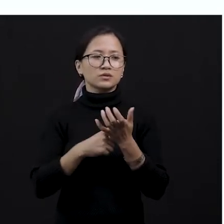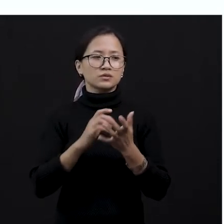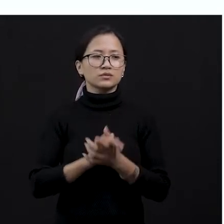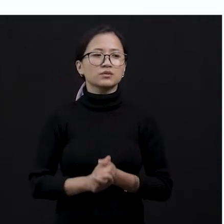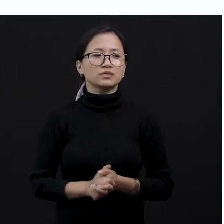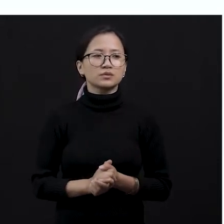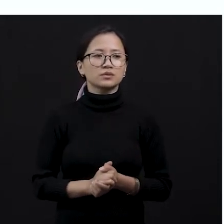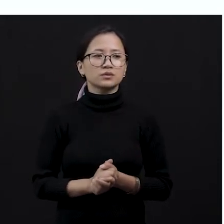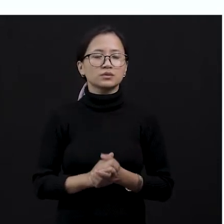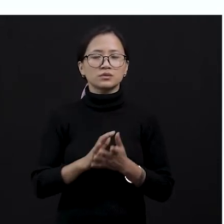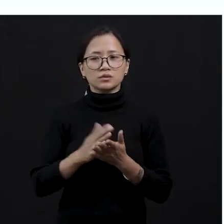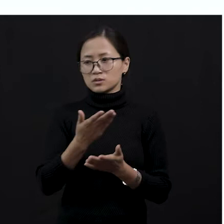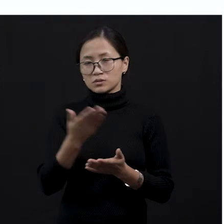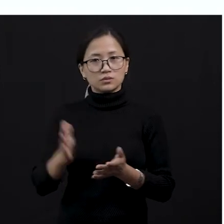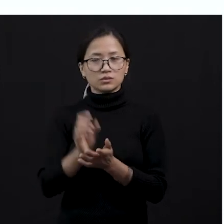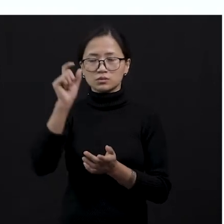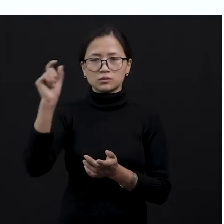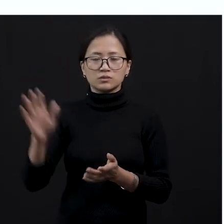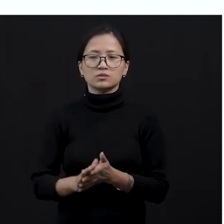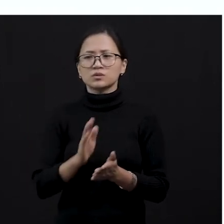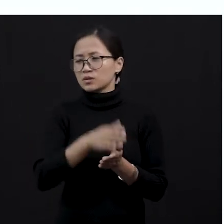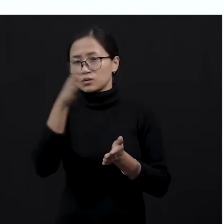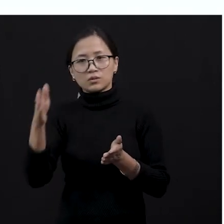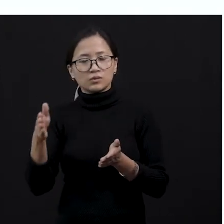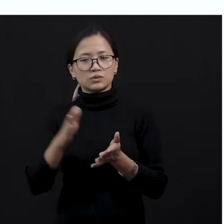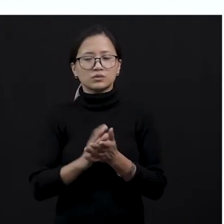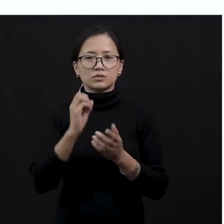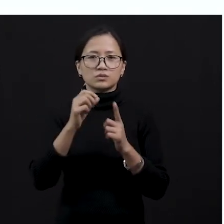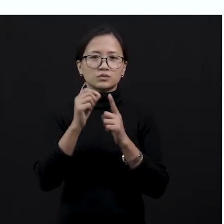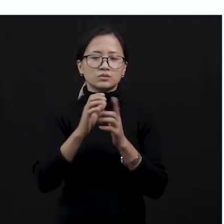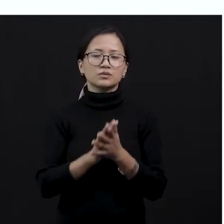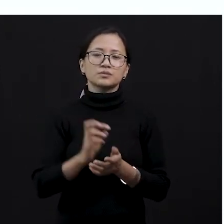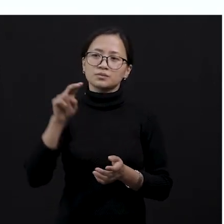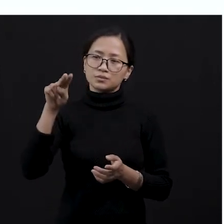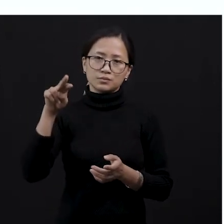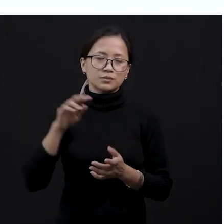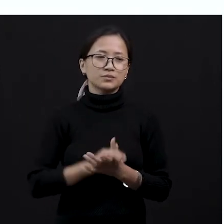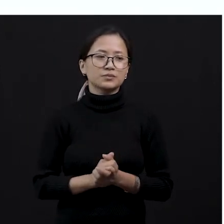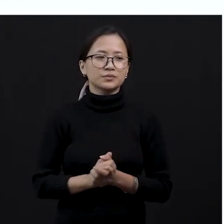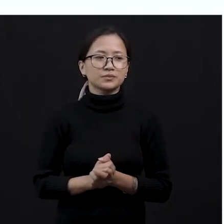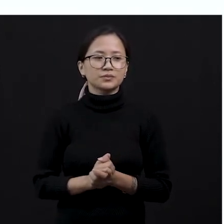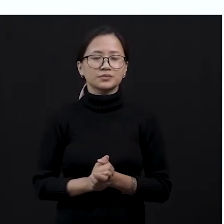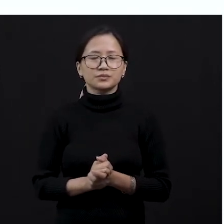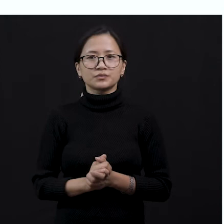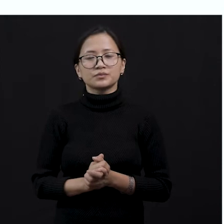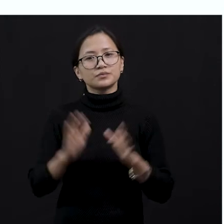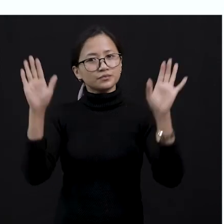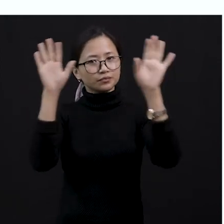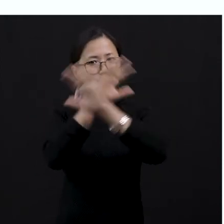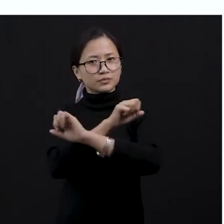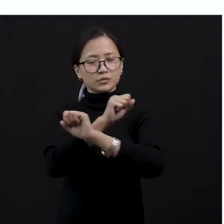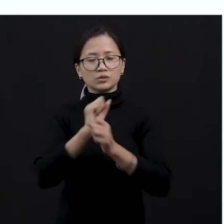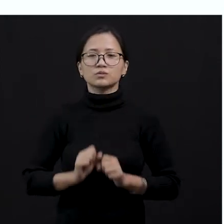is. Antonyms are those words that are opposite, okay, that have opposite meaning. So the opposite of